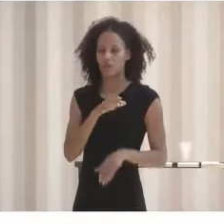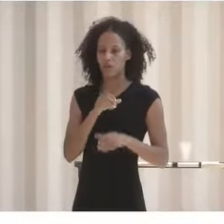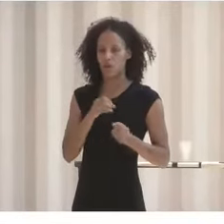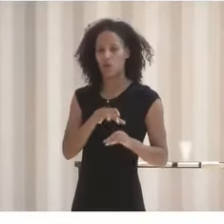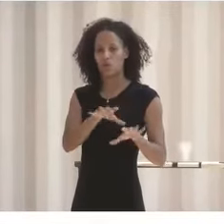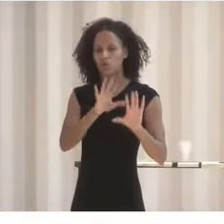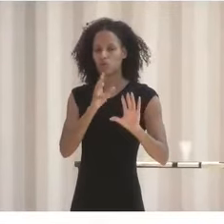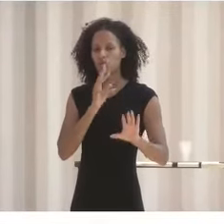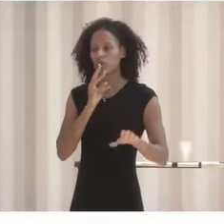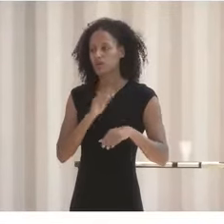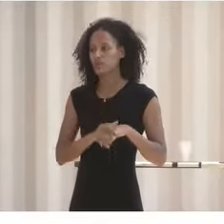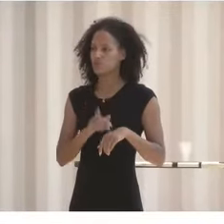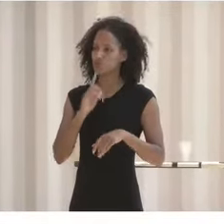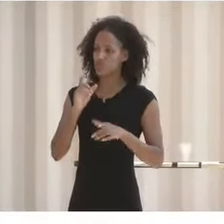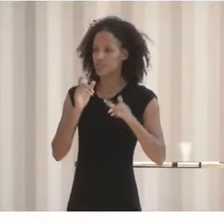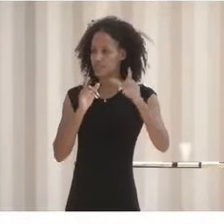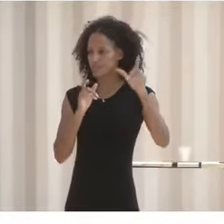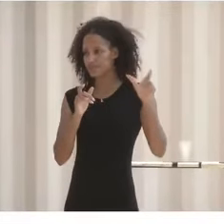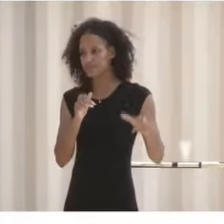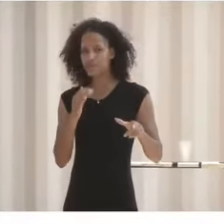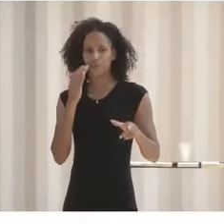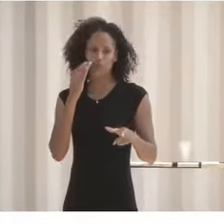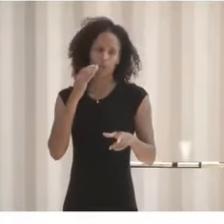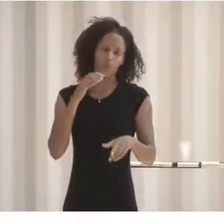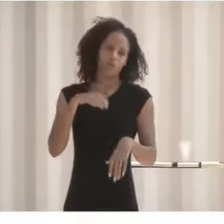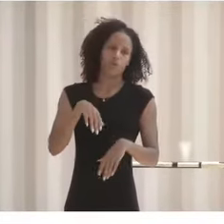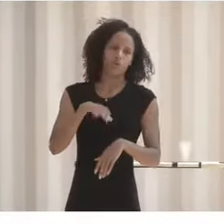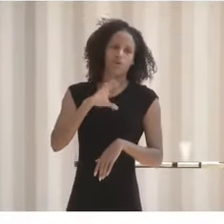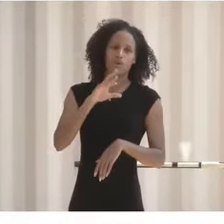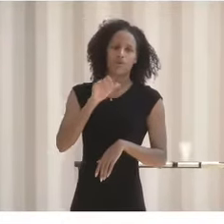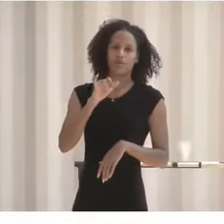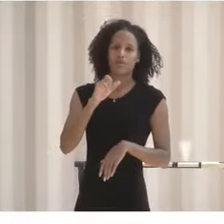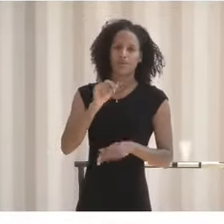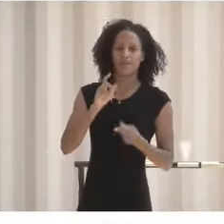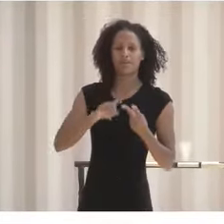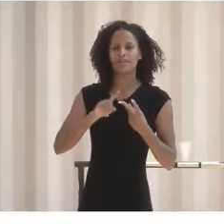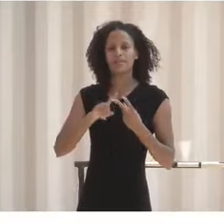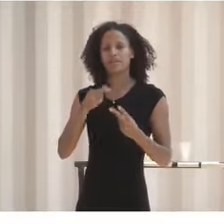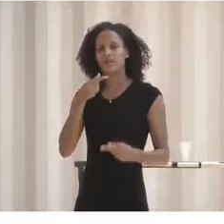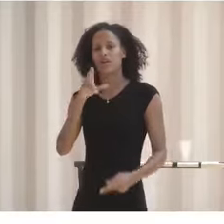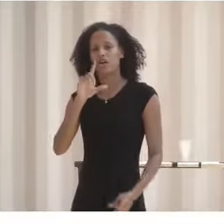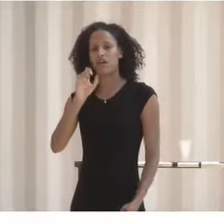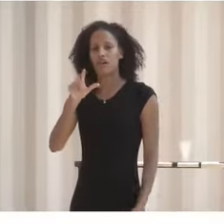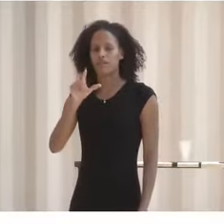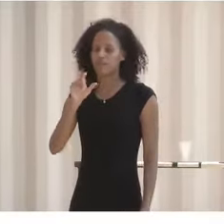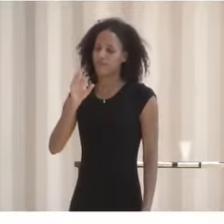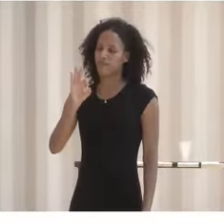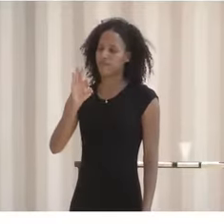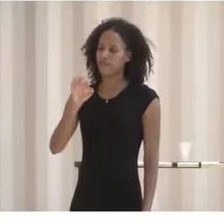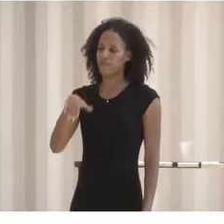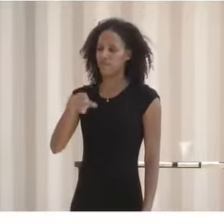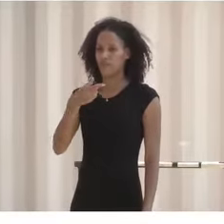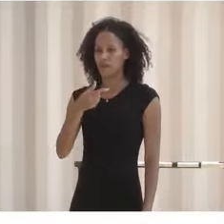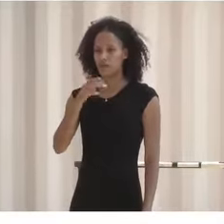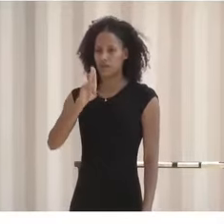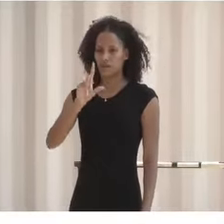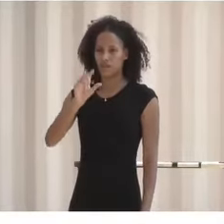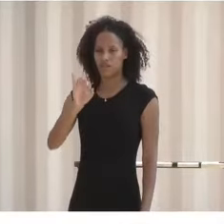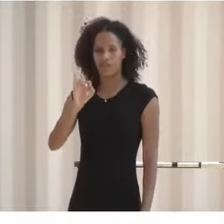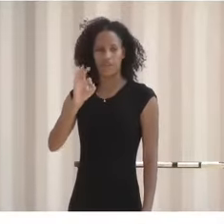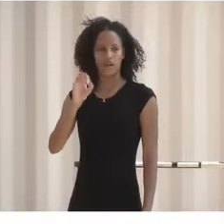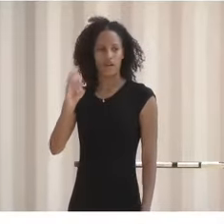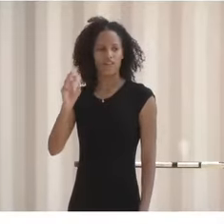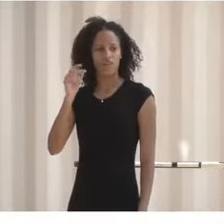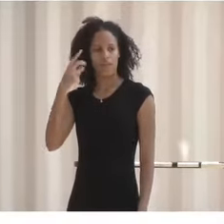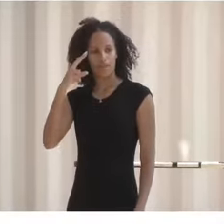of coastal Caribbean, Gulf of Mexico, and eastern seaboard of the United States, as far north as